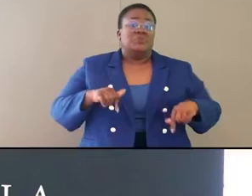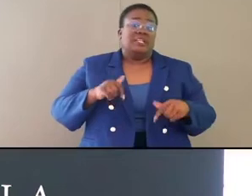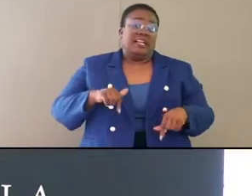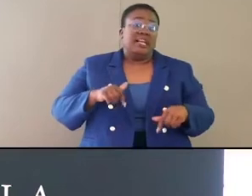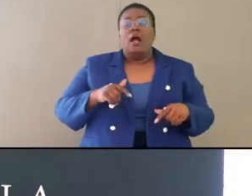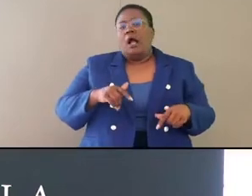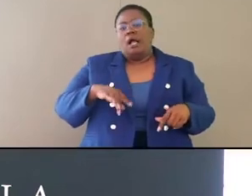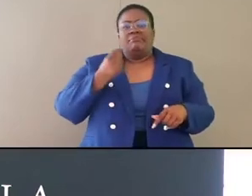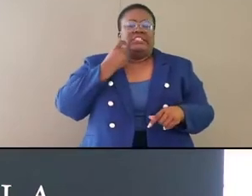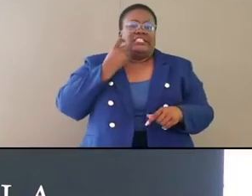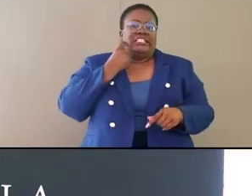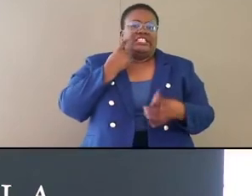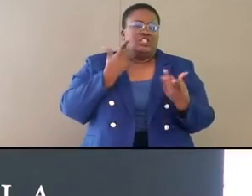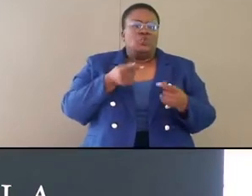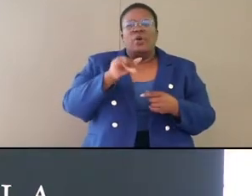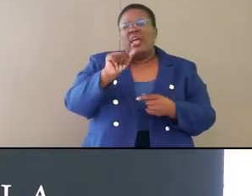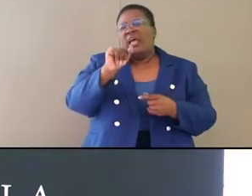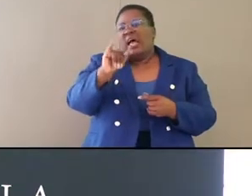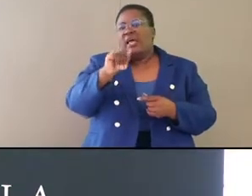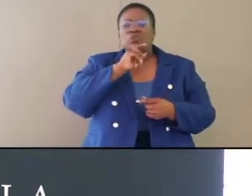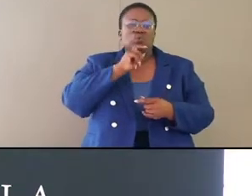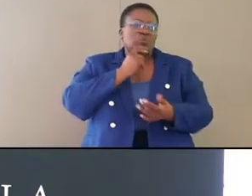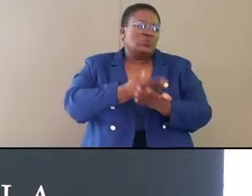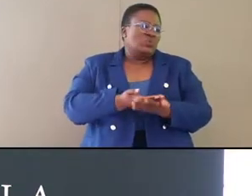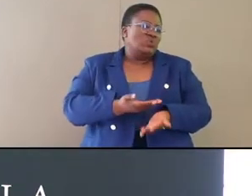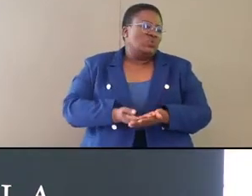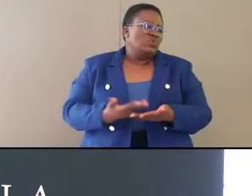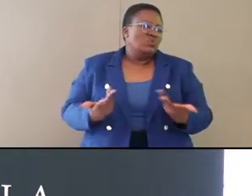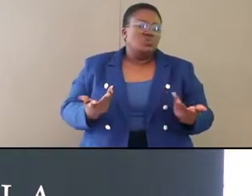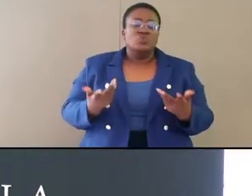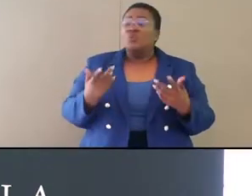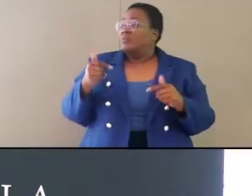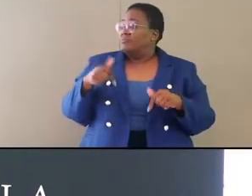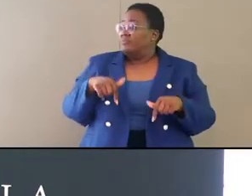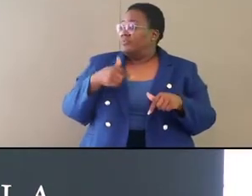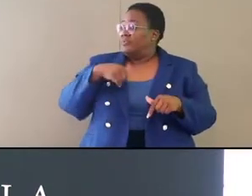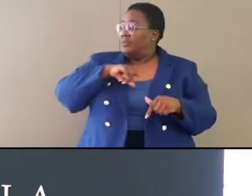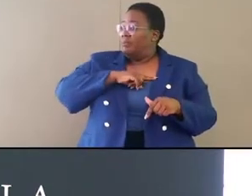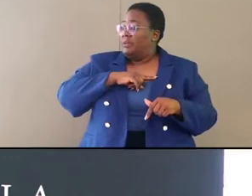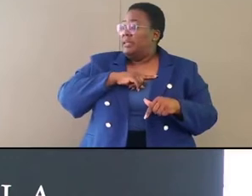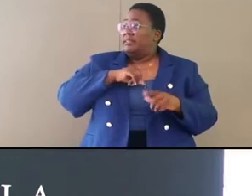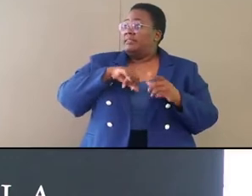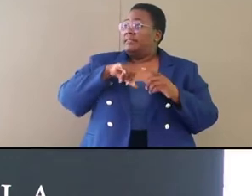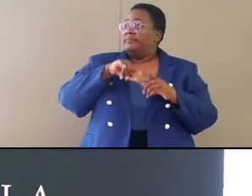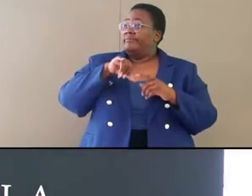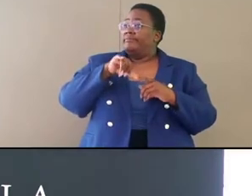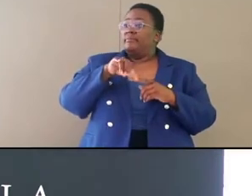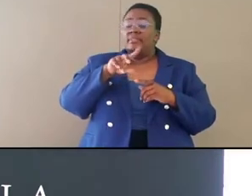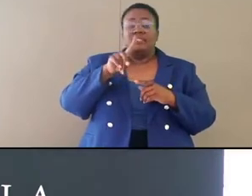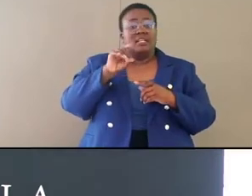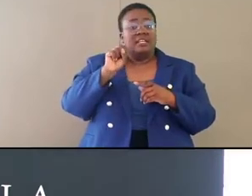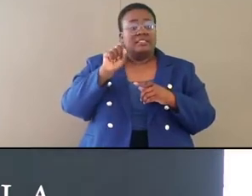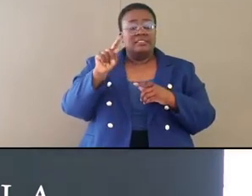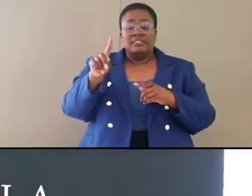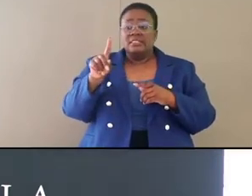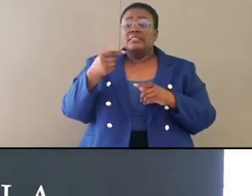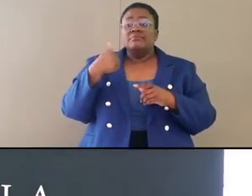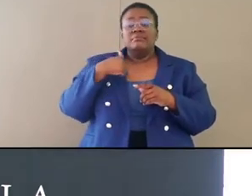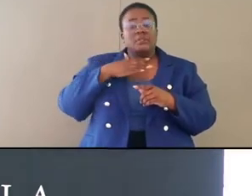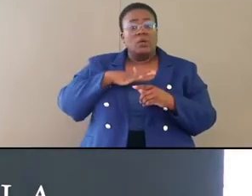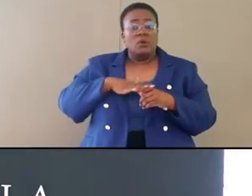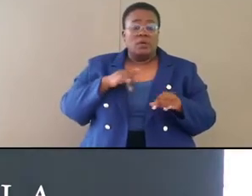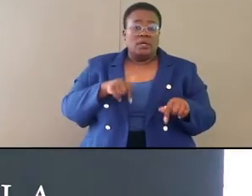do. So it's an encouragement for me, that's the Department of Social Development and I really want here